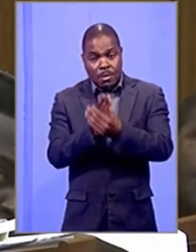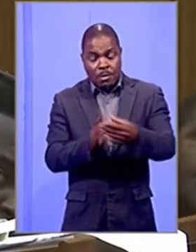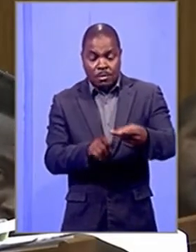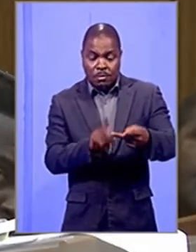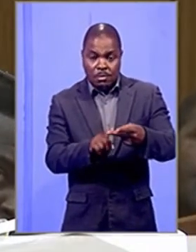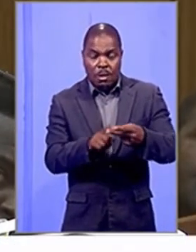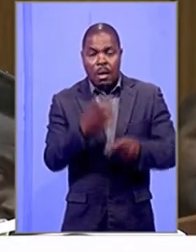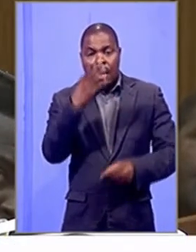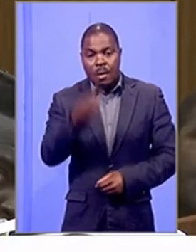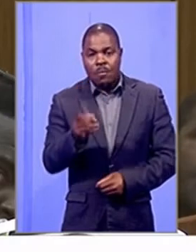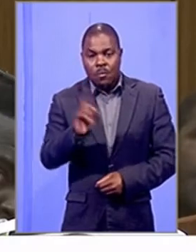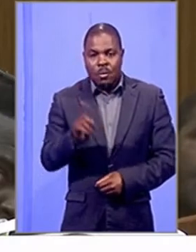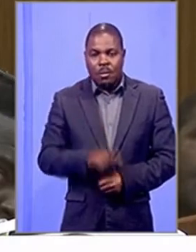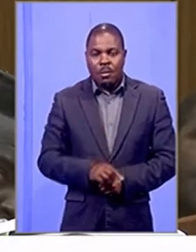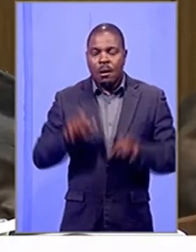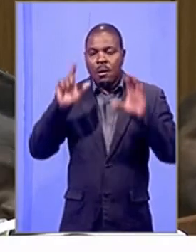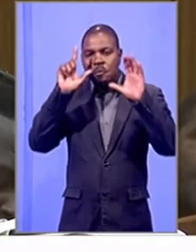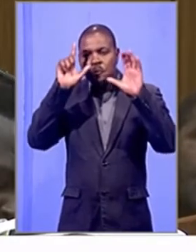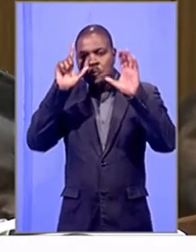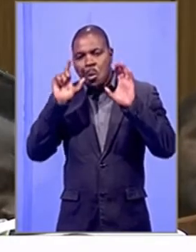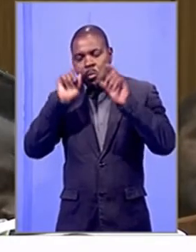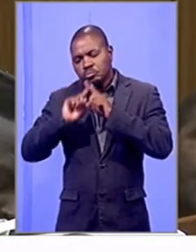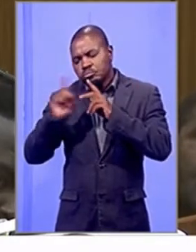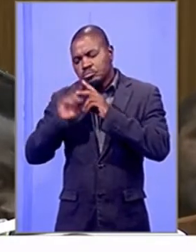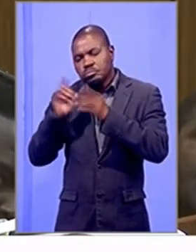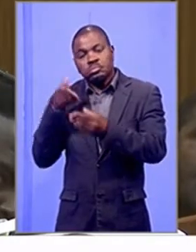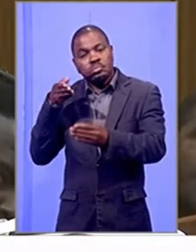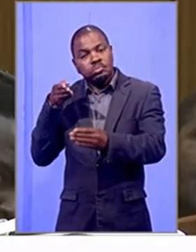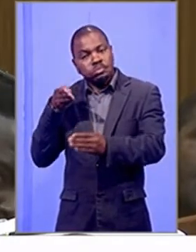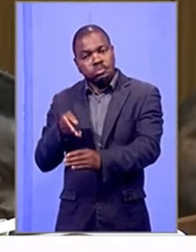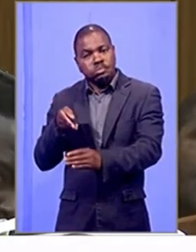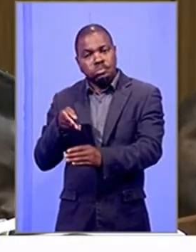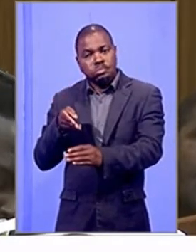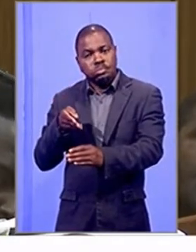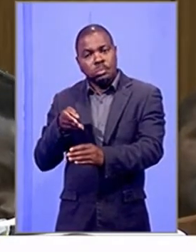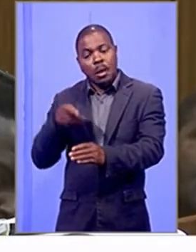the photo albums that were taken